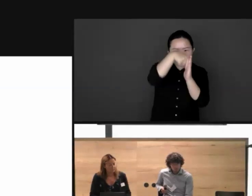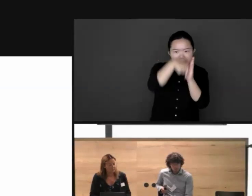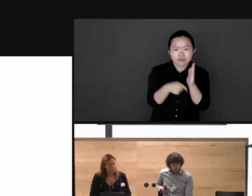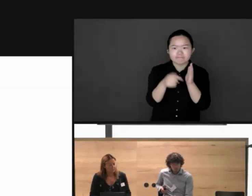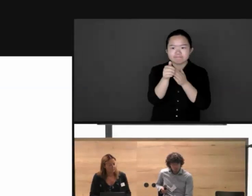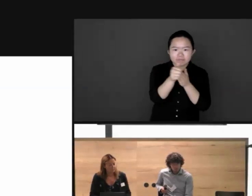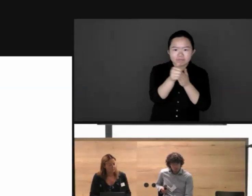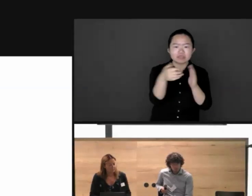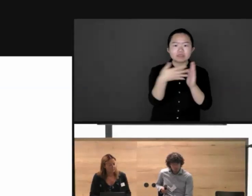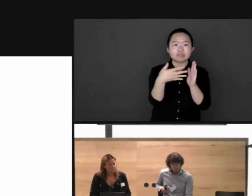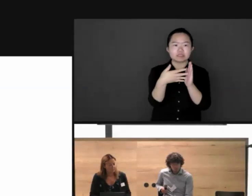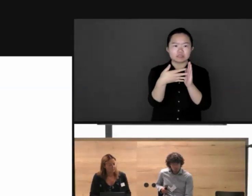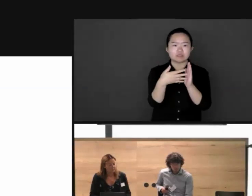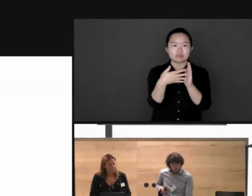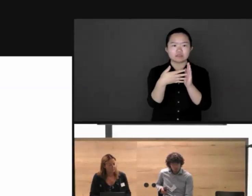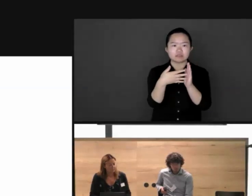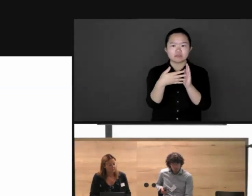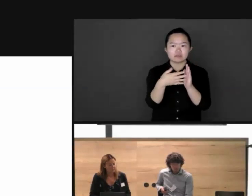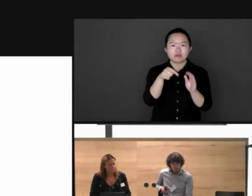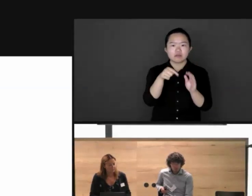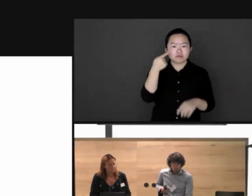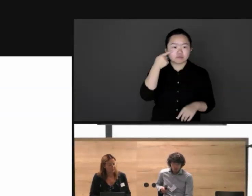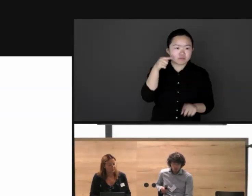notes about non-compliances for each